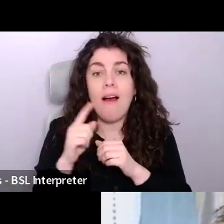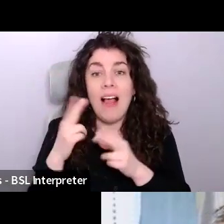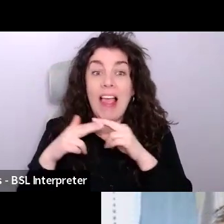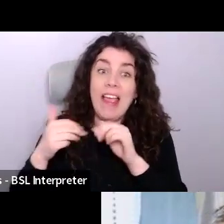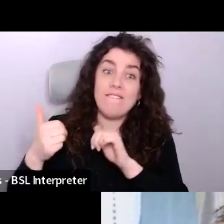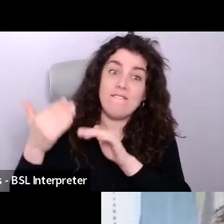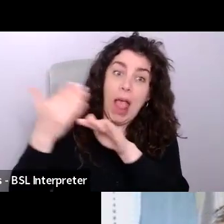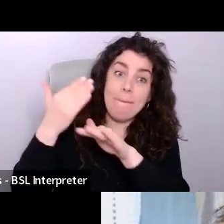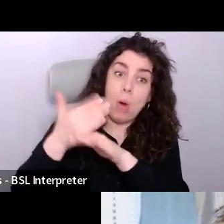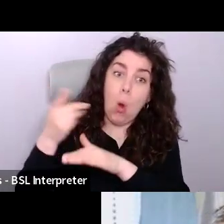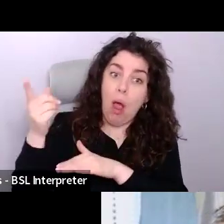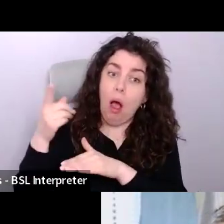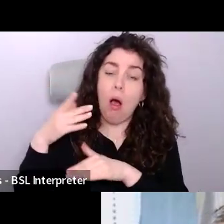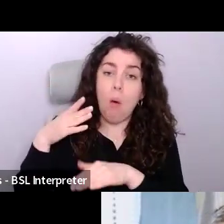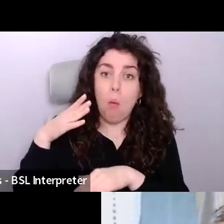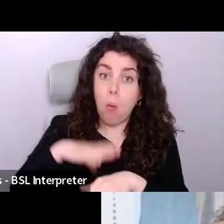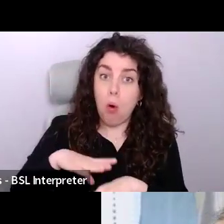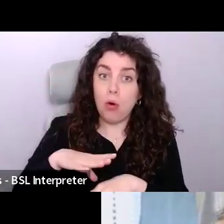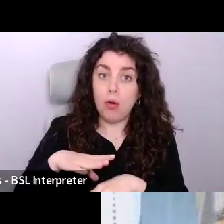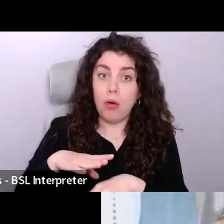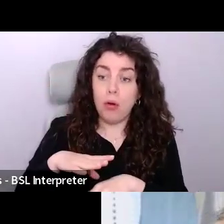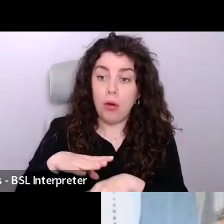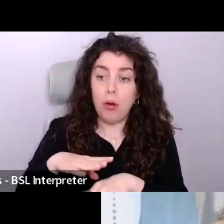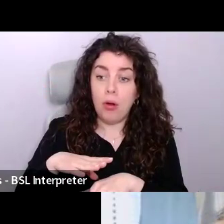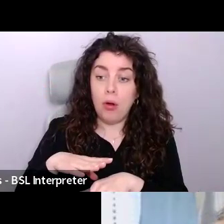are any employers on the call wanting to